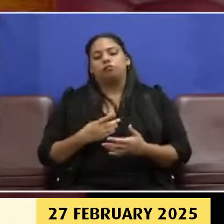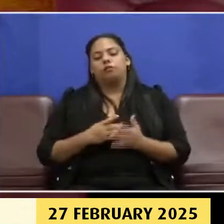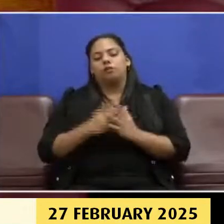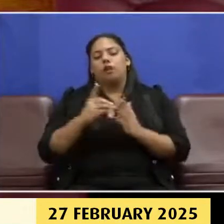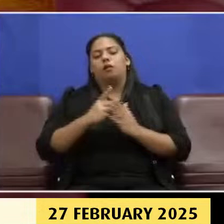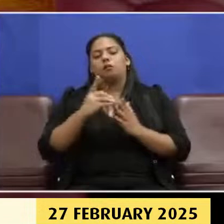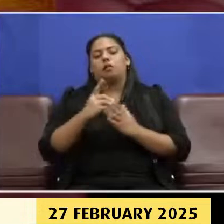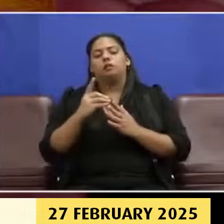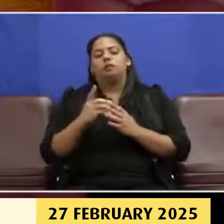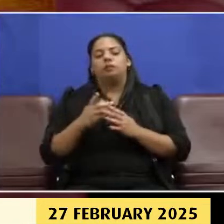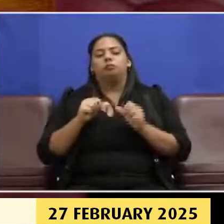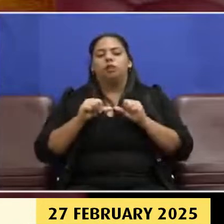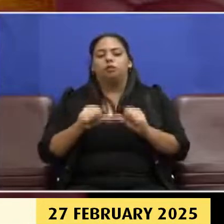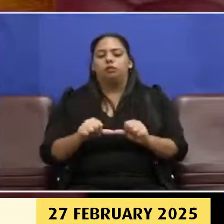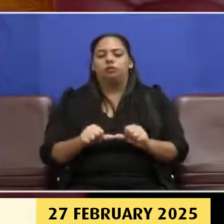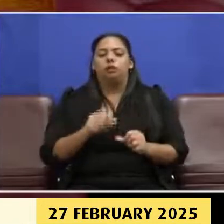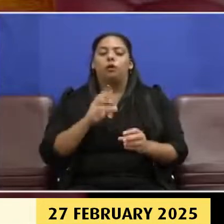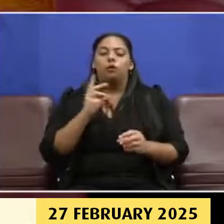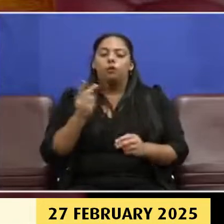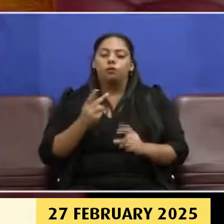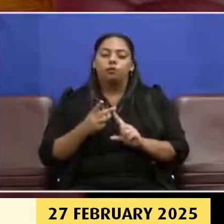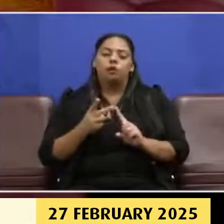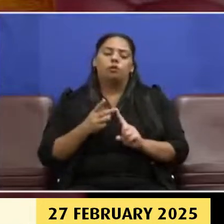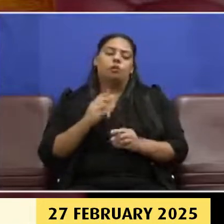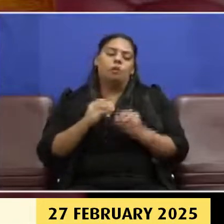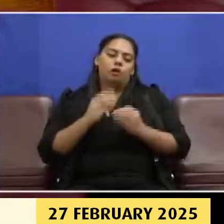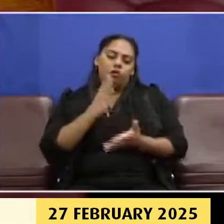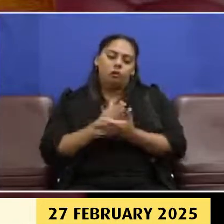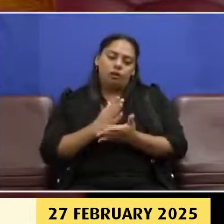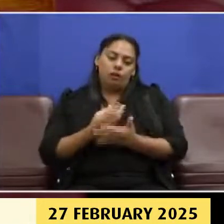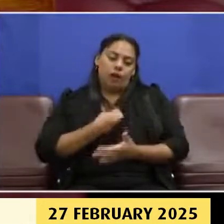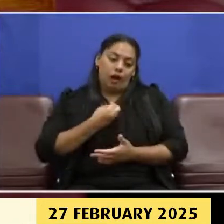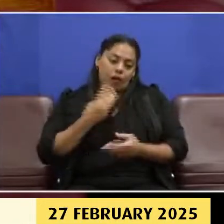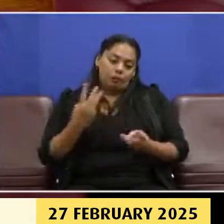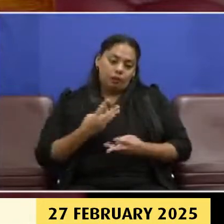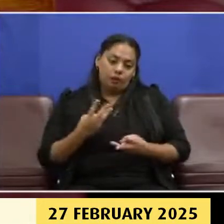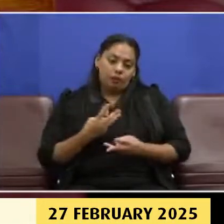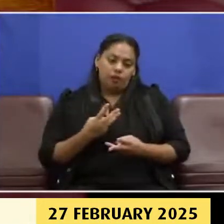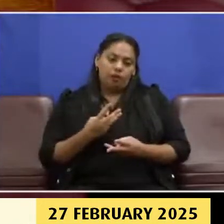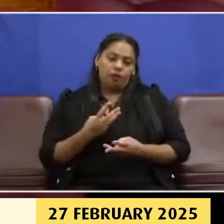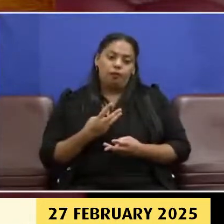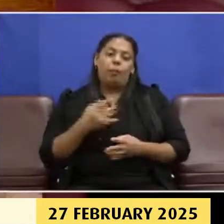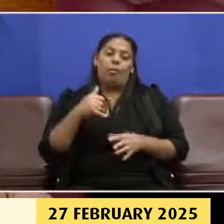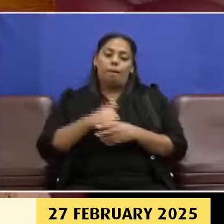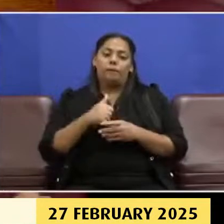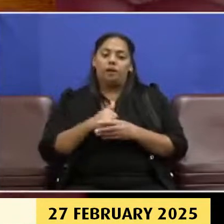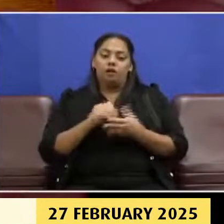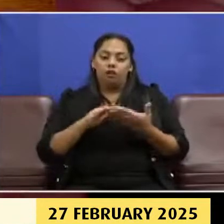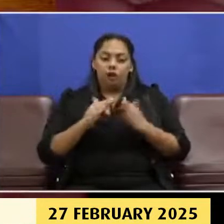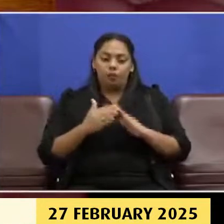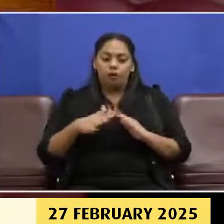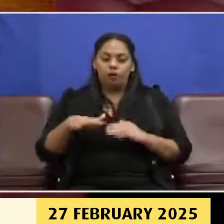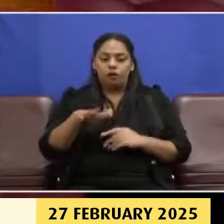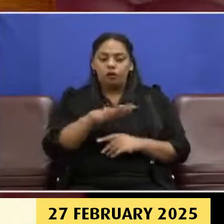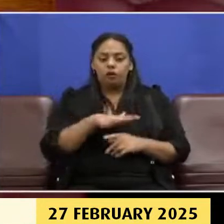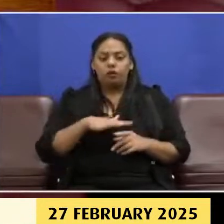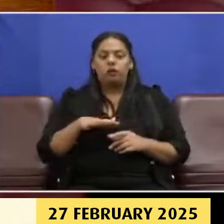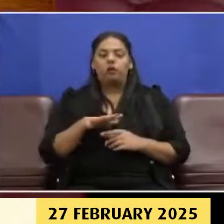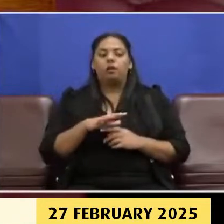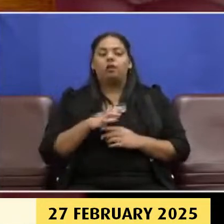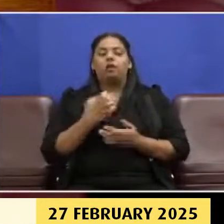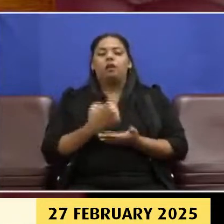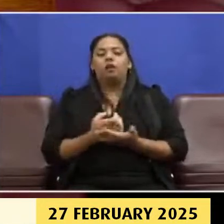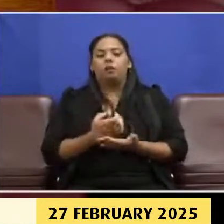that, it also needs to ensure that there is young people's representation in society on the socio and economic